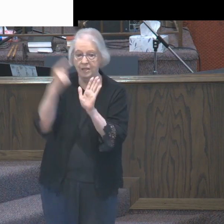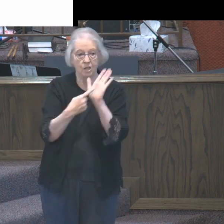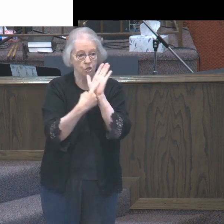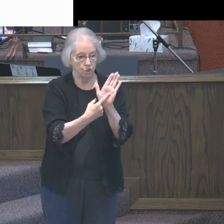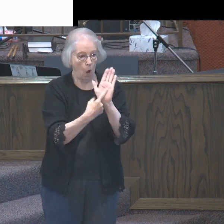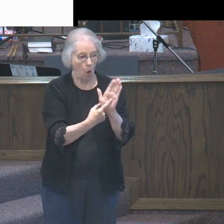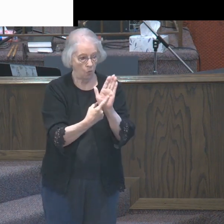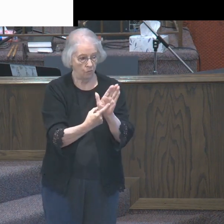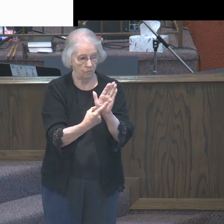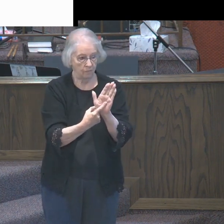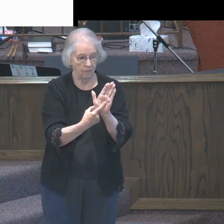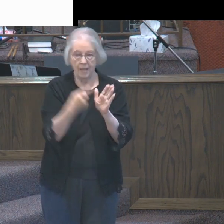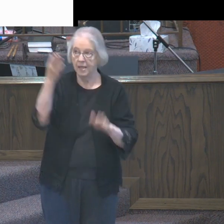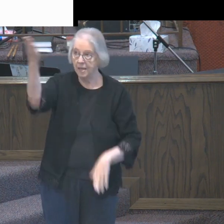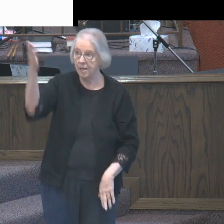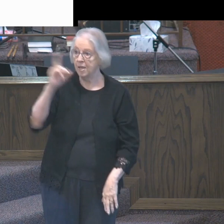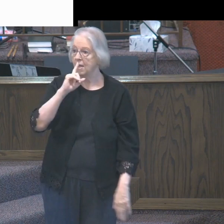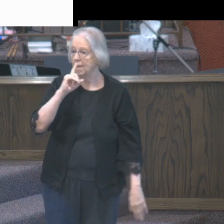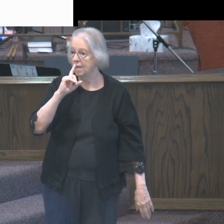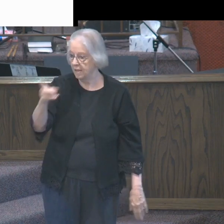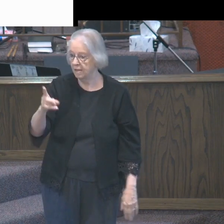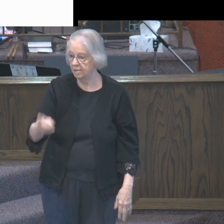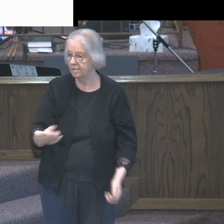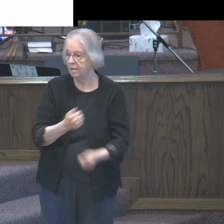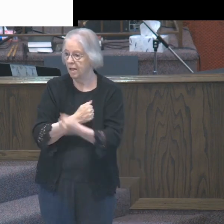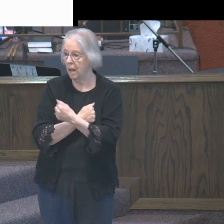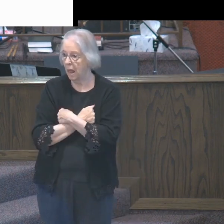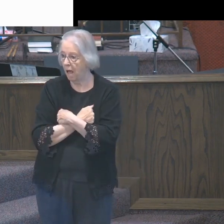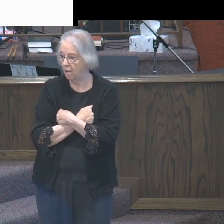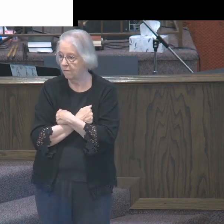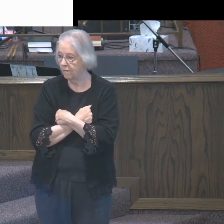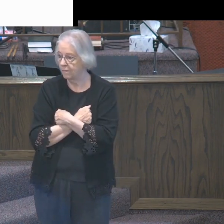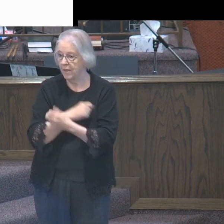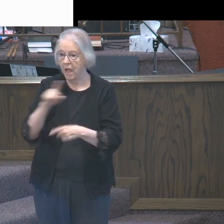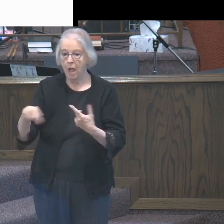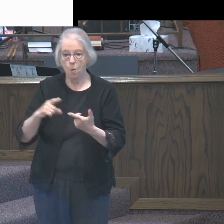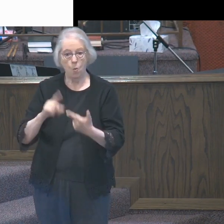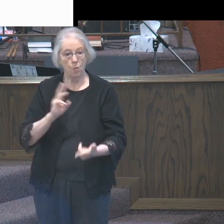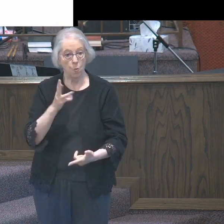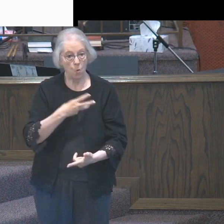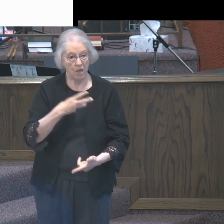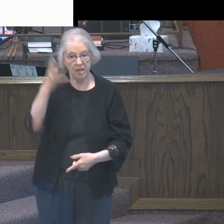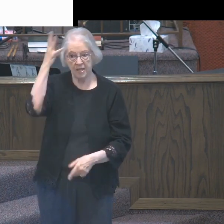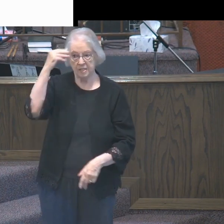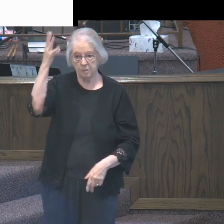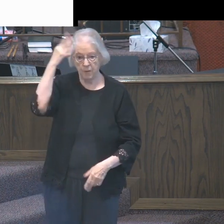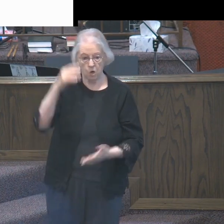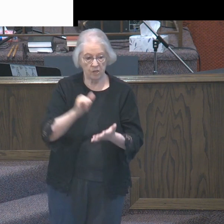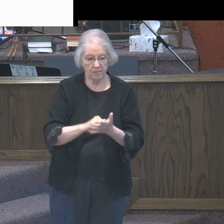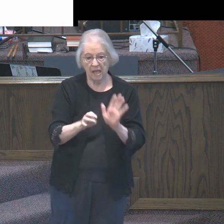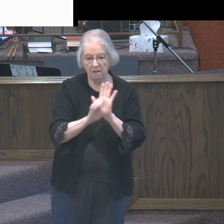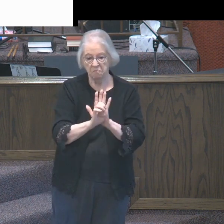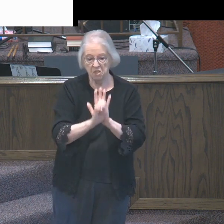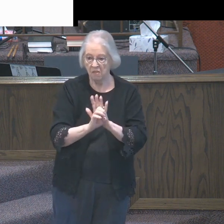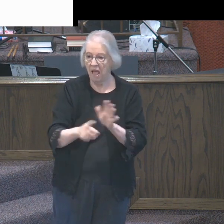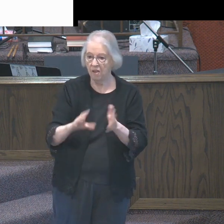and you experience it, it strengthens both of them. And so what